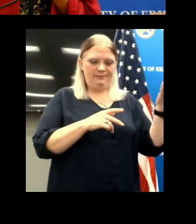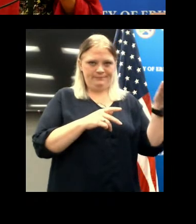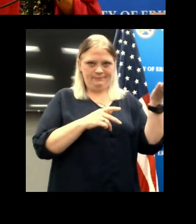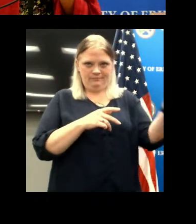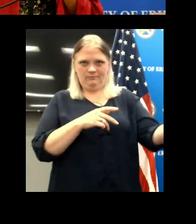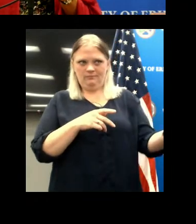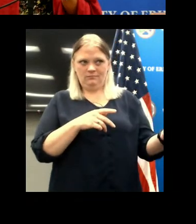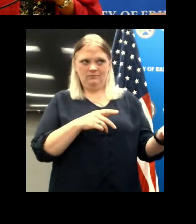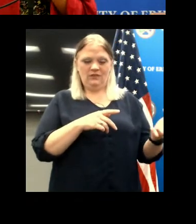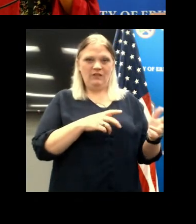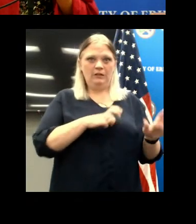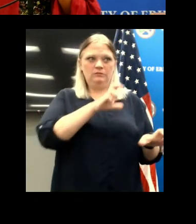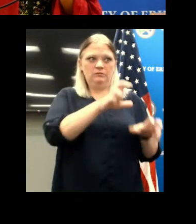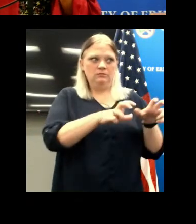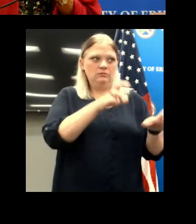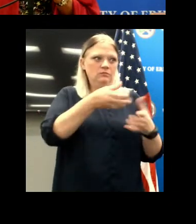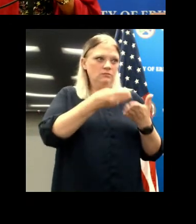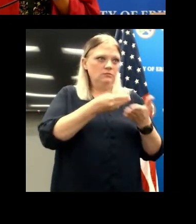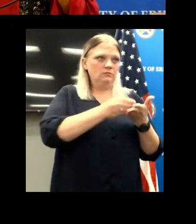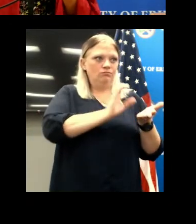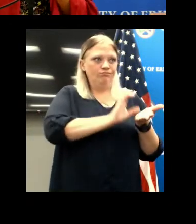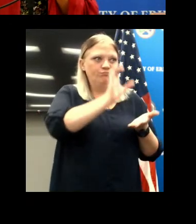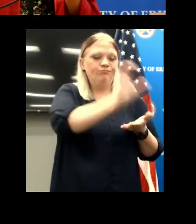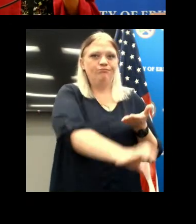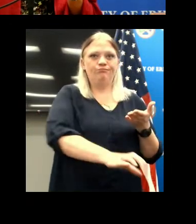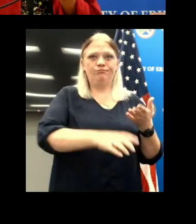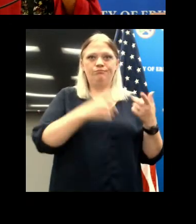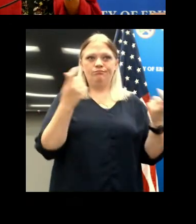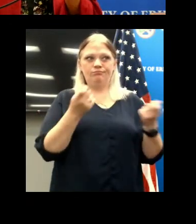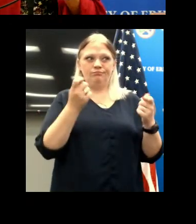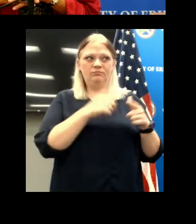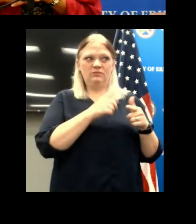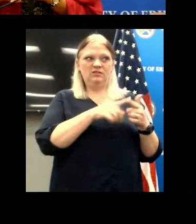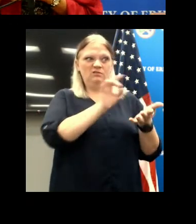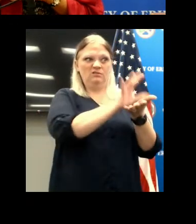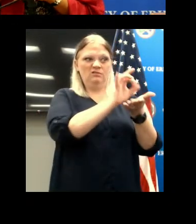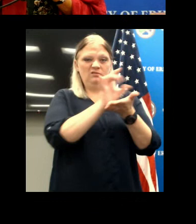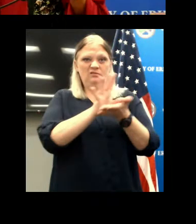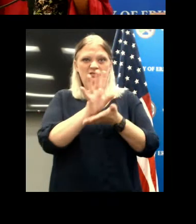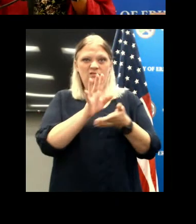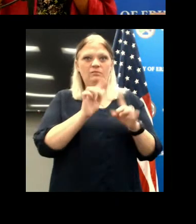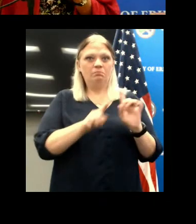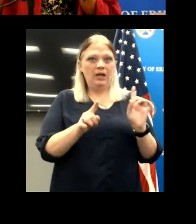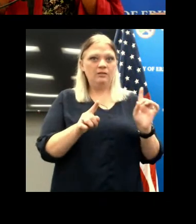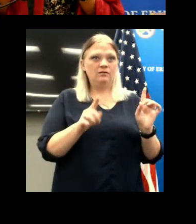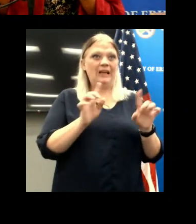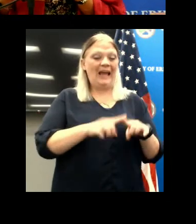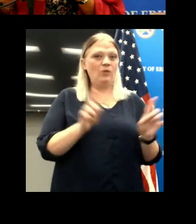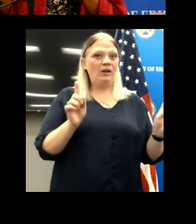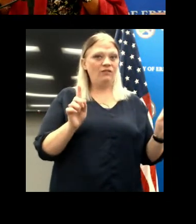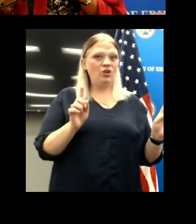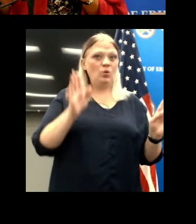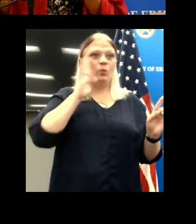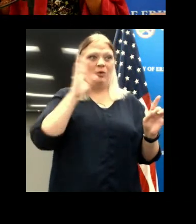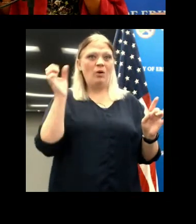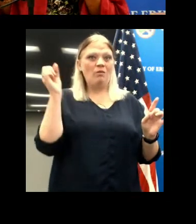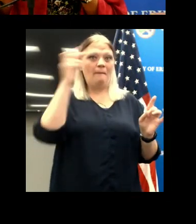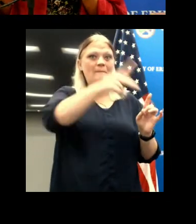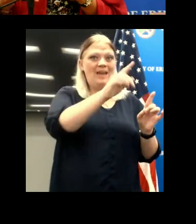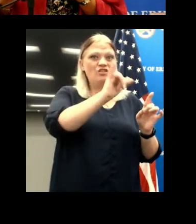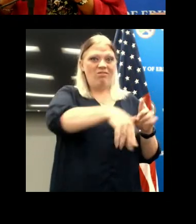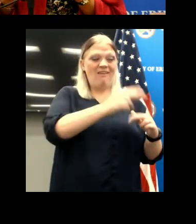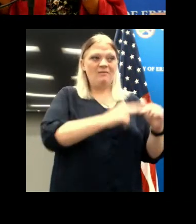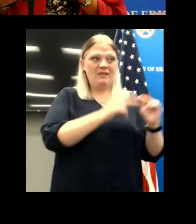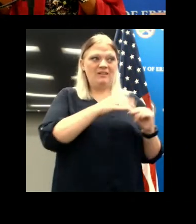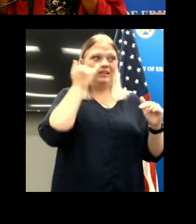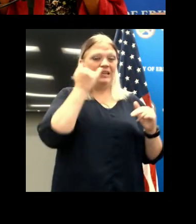really invested in having a celebration put them out and kick out their guests. But however, we will return to the site, and if we